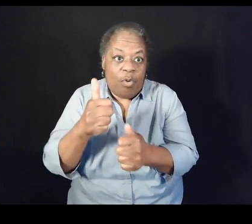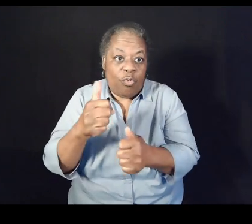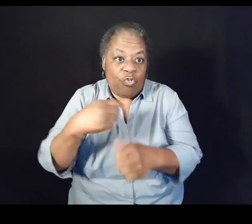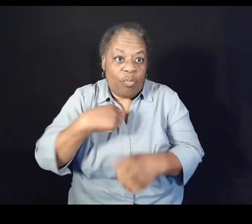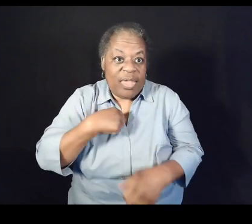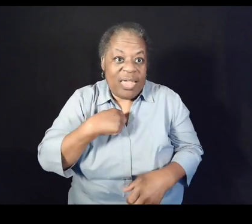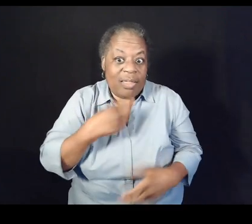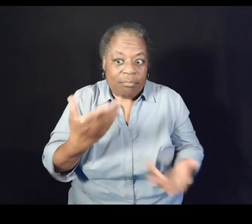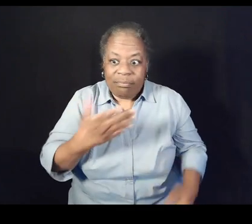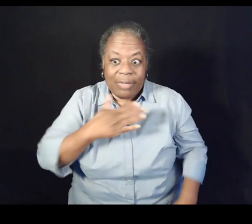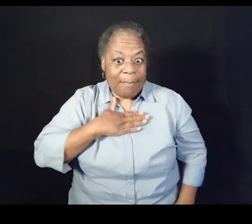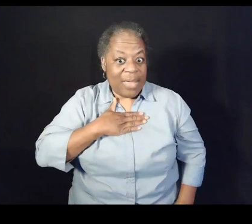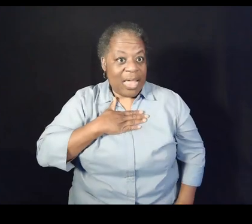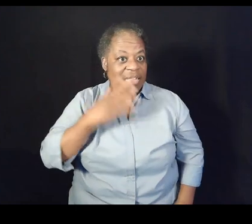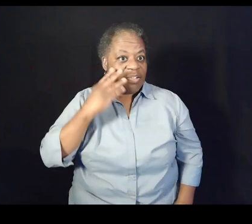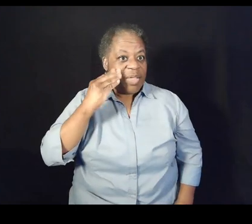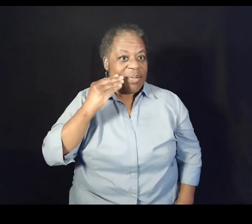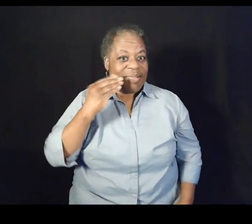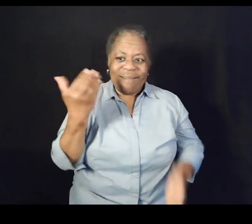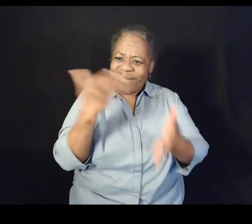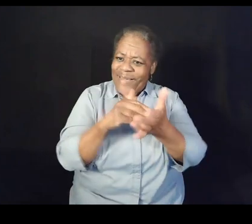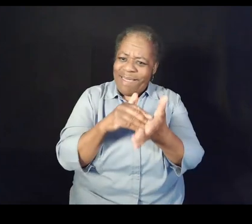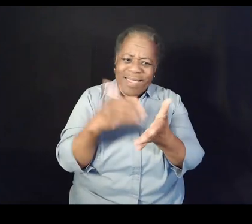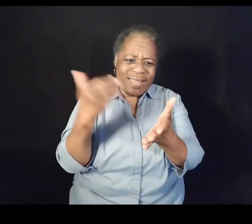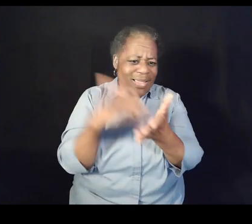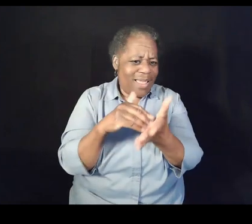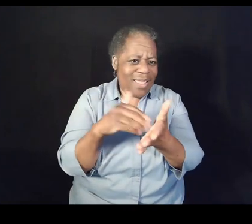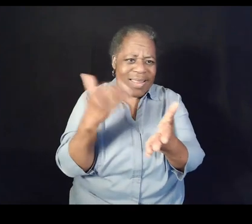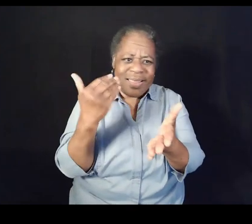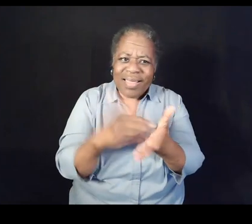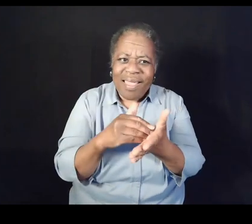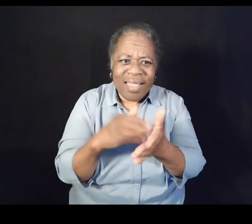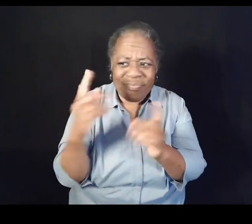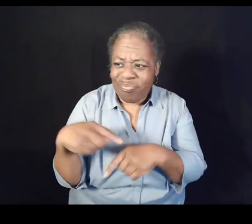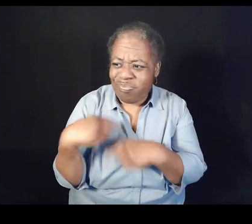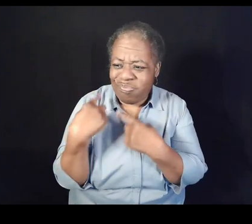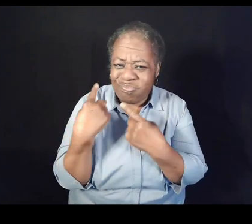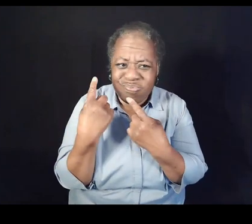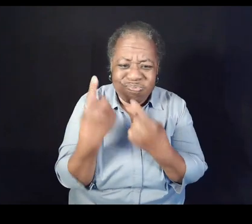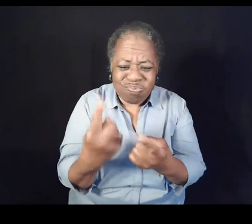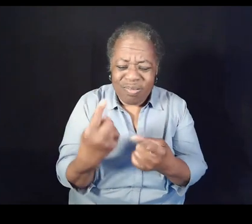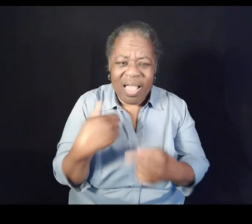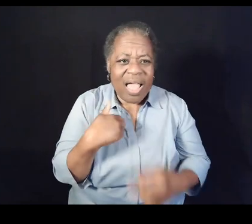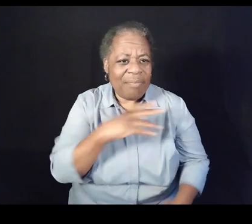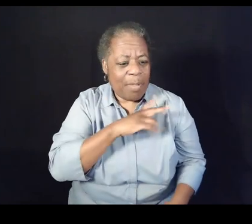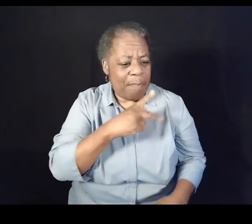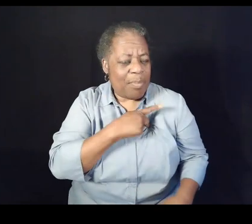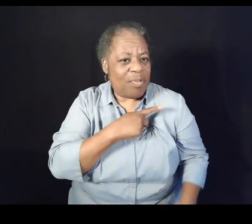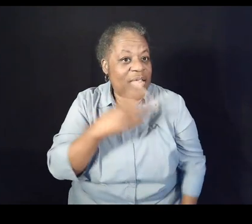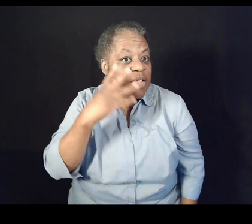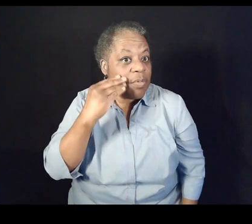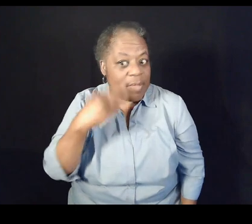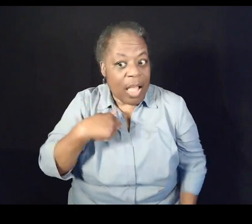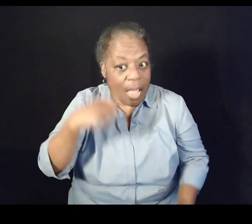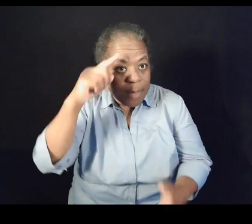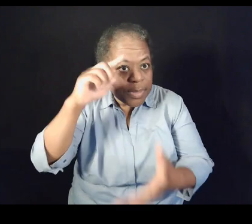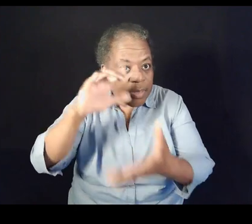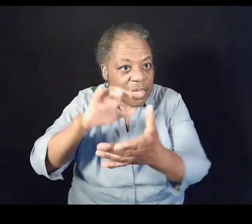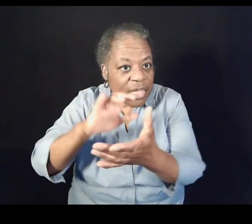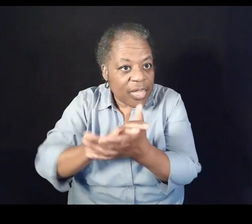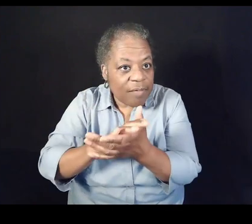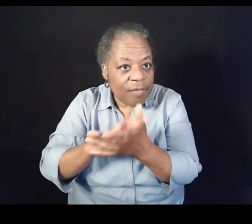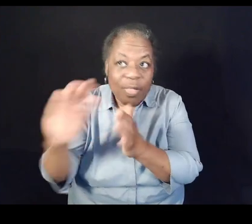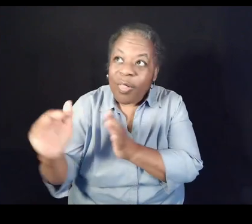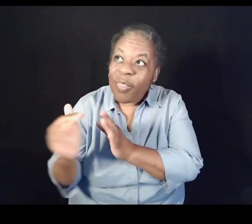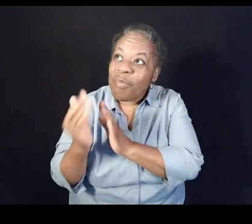Again and again, in all kinds of ways, I have personally experienced what I believe to be the presence